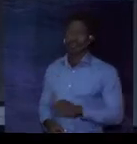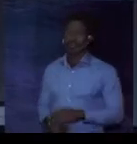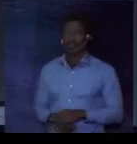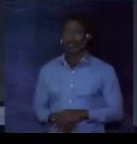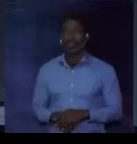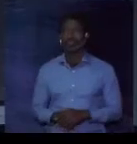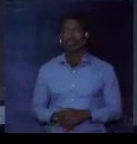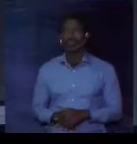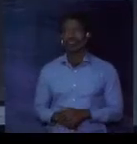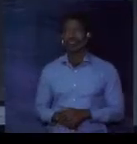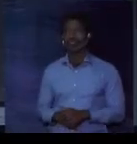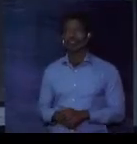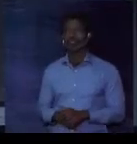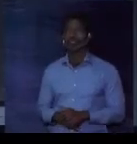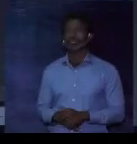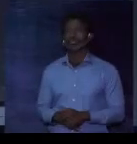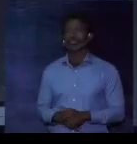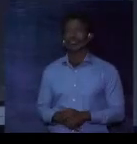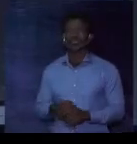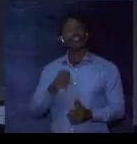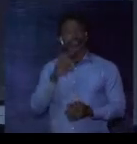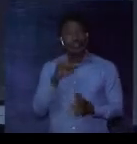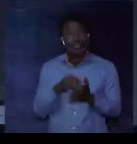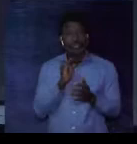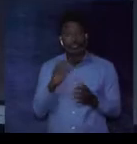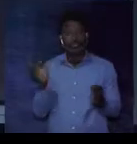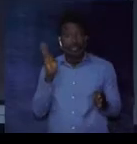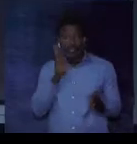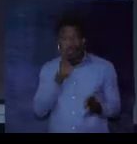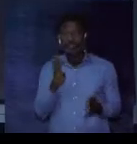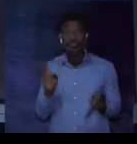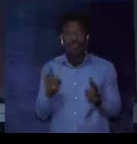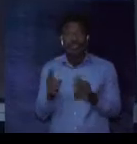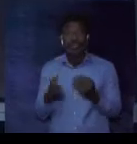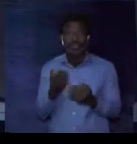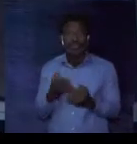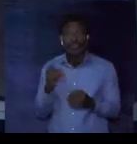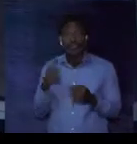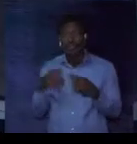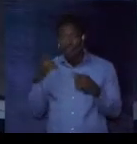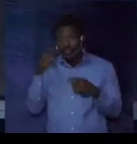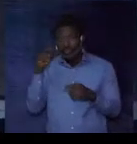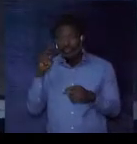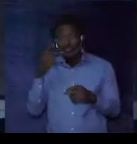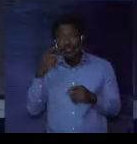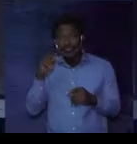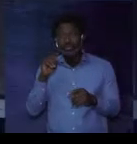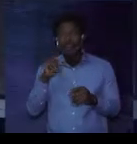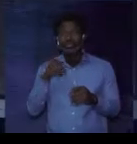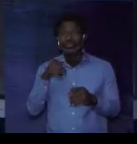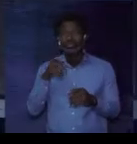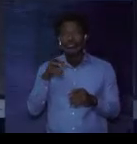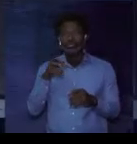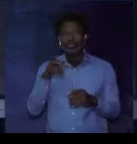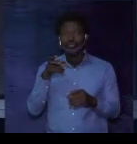under billion. This one also falls under million. This is just 1,000. So it's going to be very easy to pronounce this.